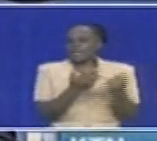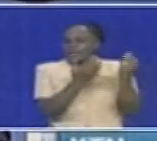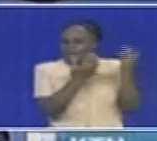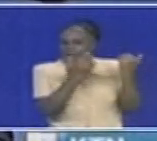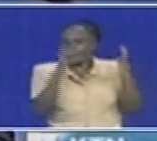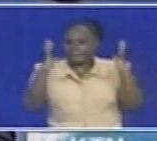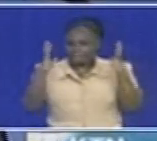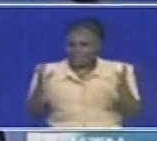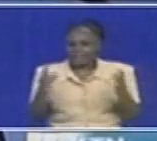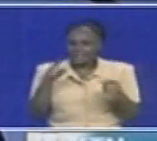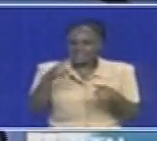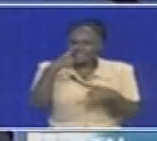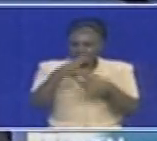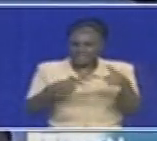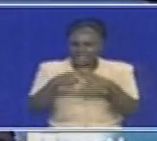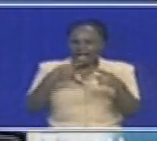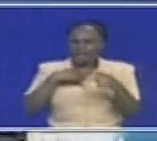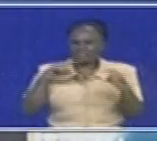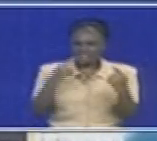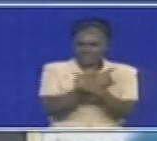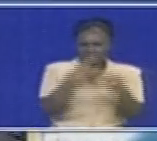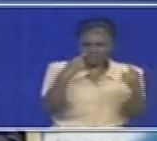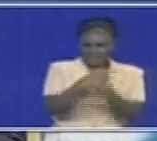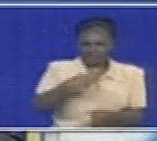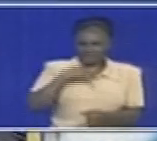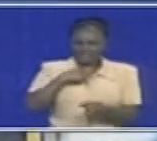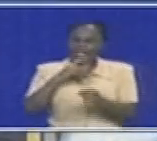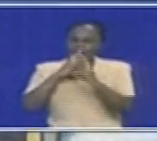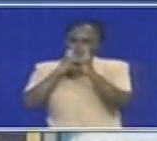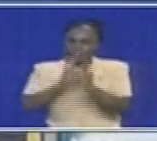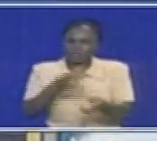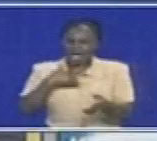this could be a year of mixed results for the bus. Here's KTN's Adele Changole.